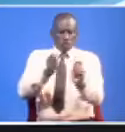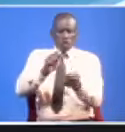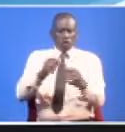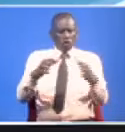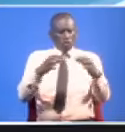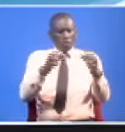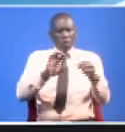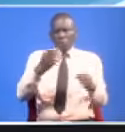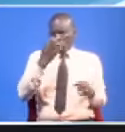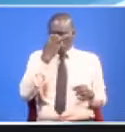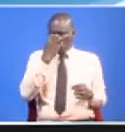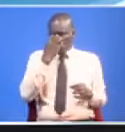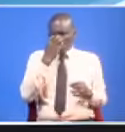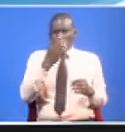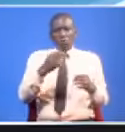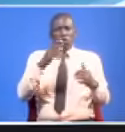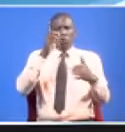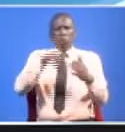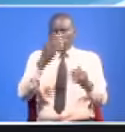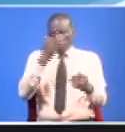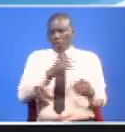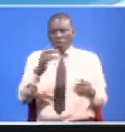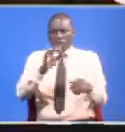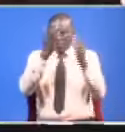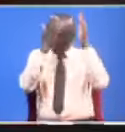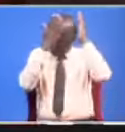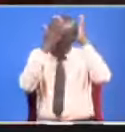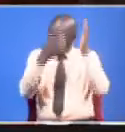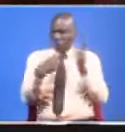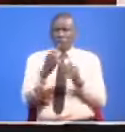tune by Ruto towards the Catholic bishops.